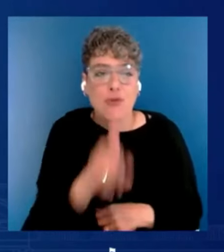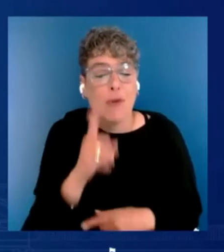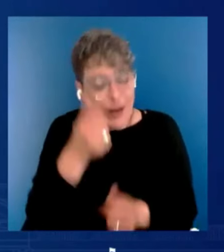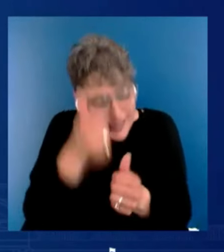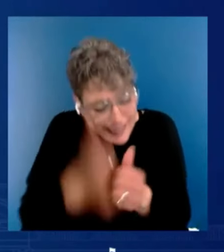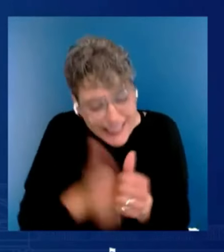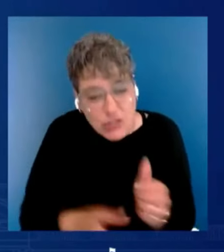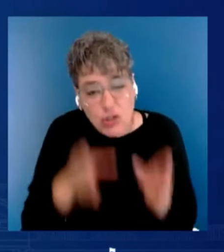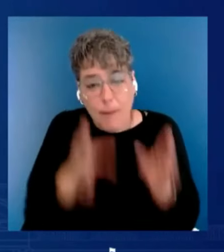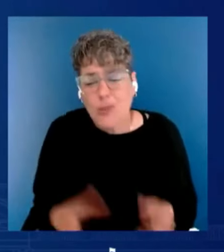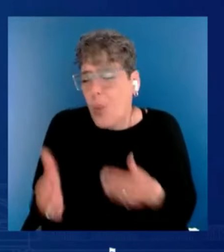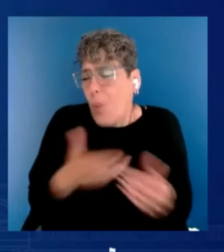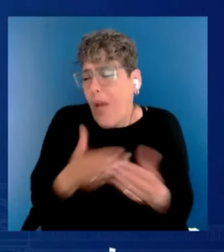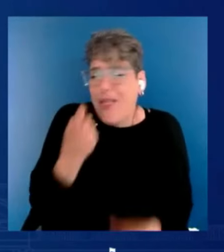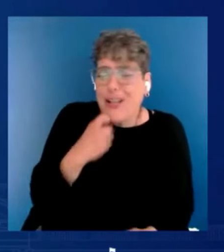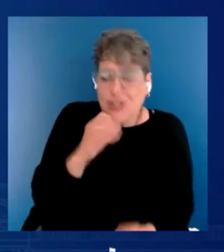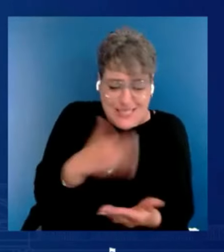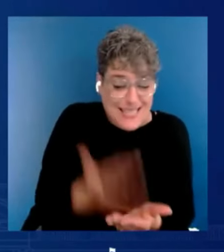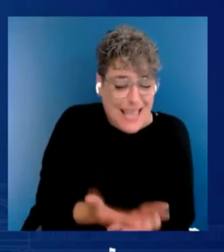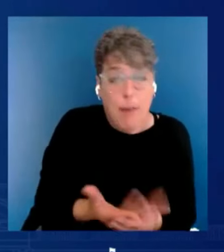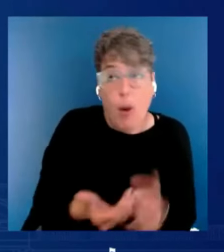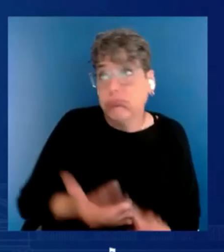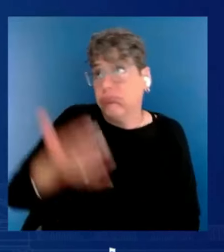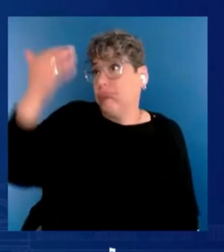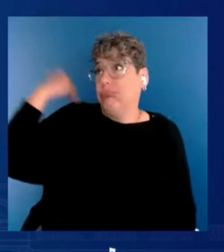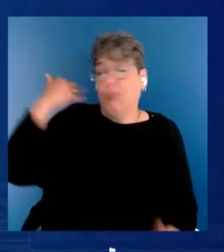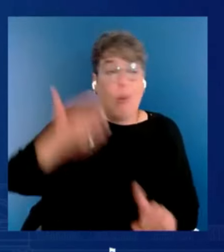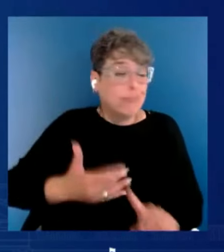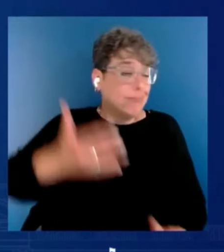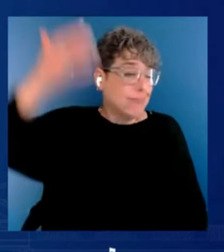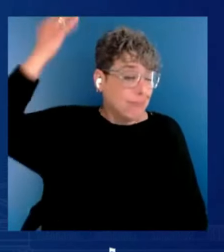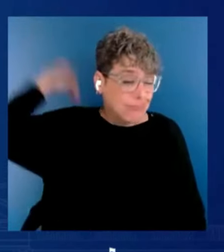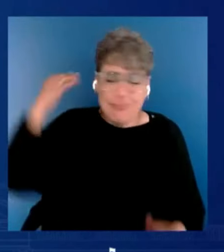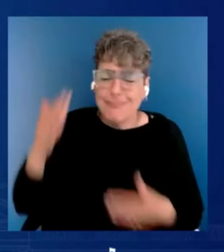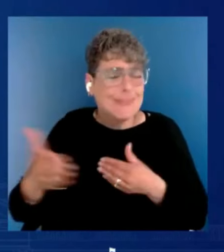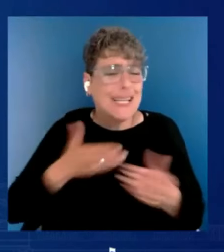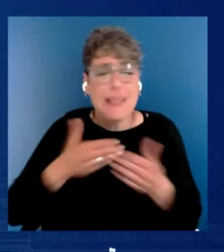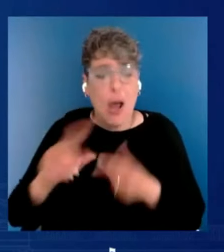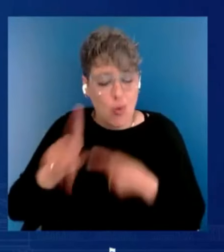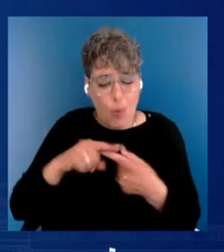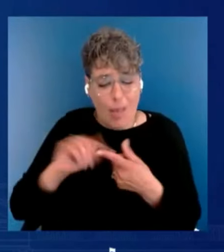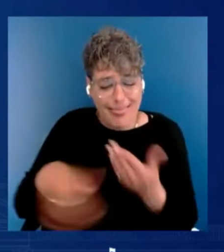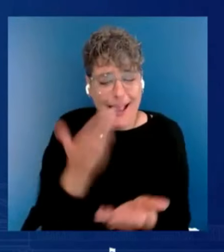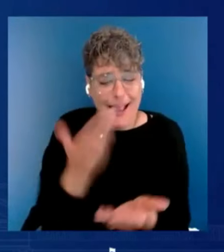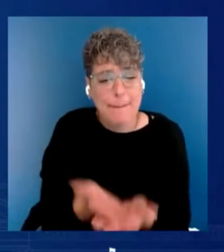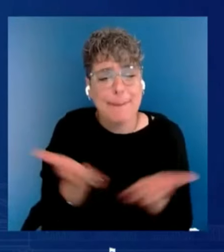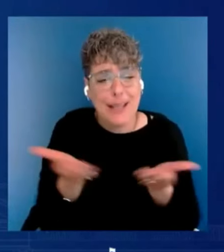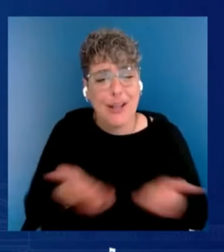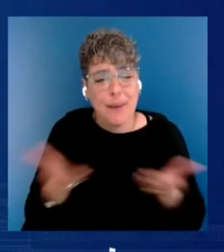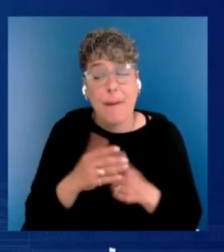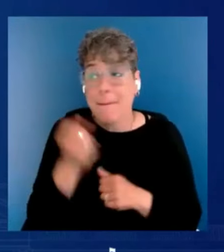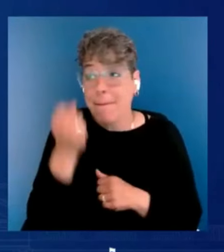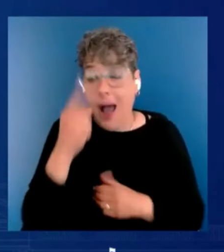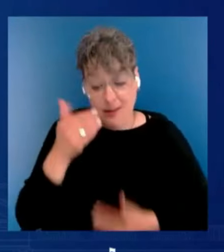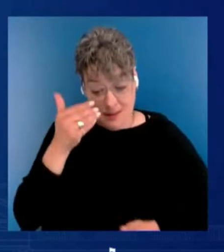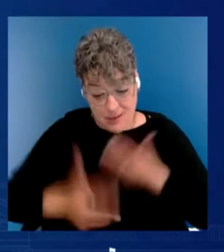came a year ago, a generation ago, or many generations ago. I know that doing that is not easy, and